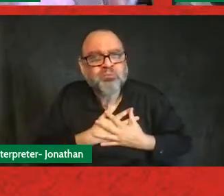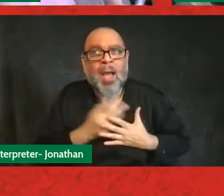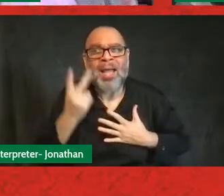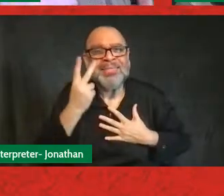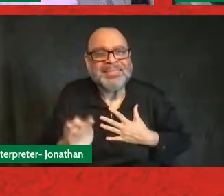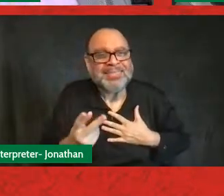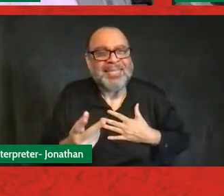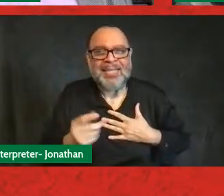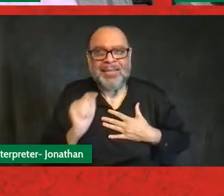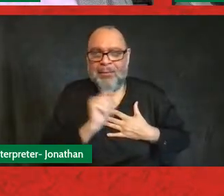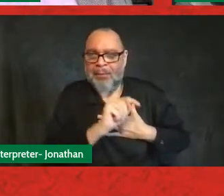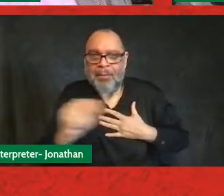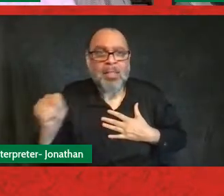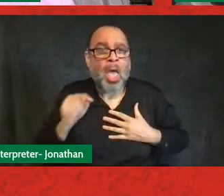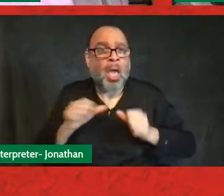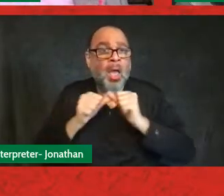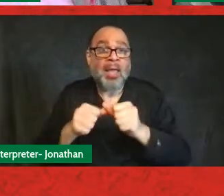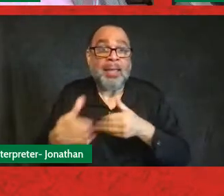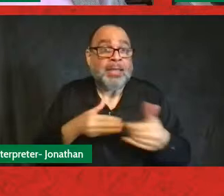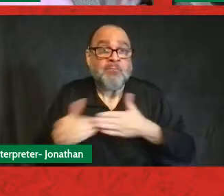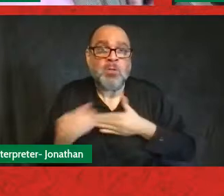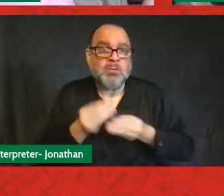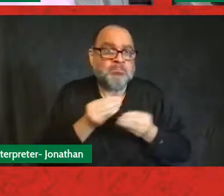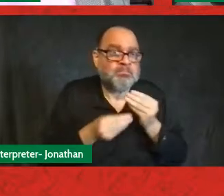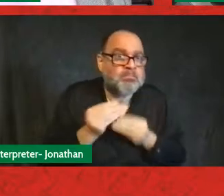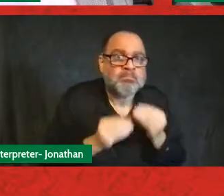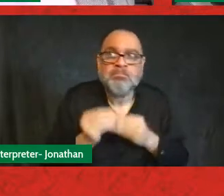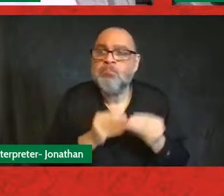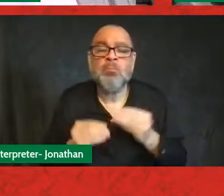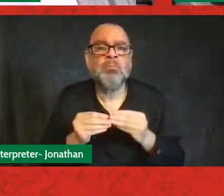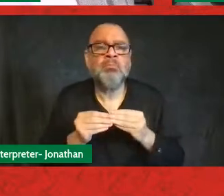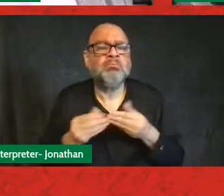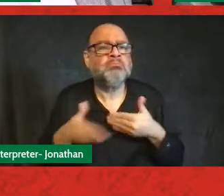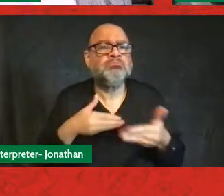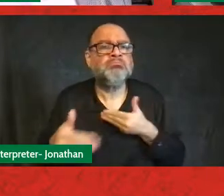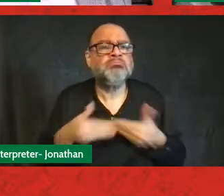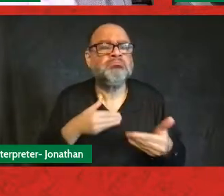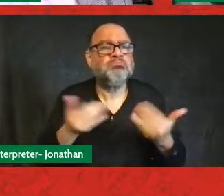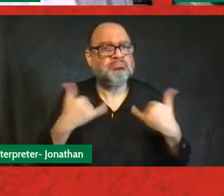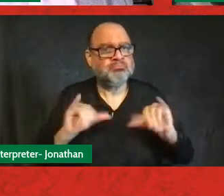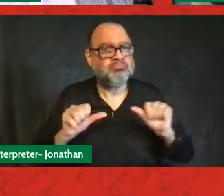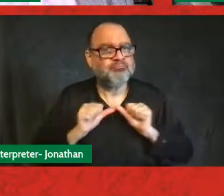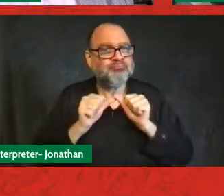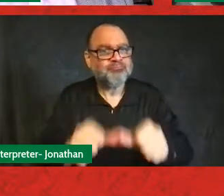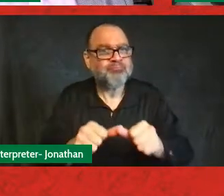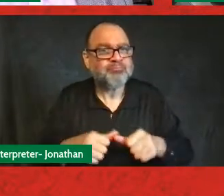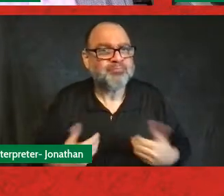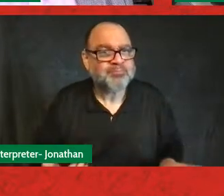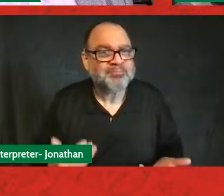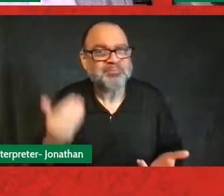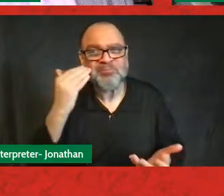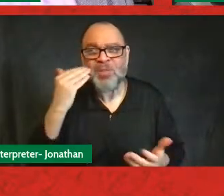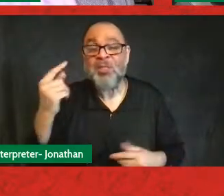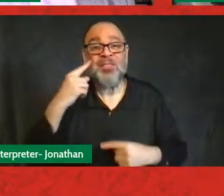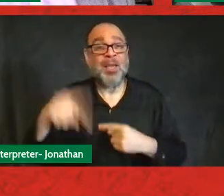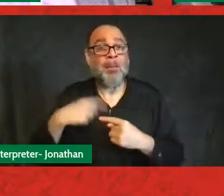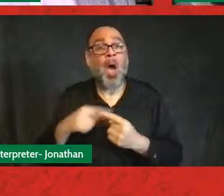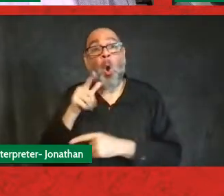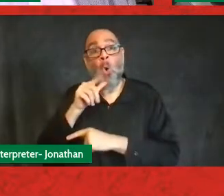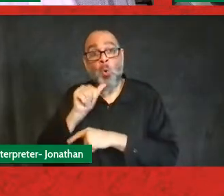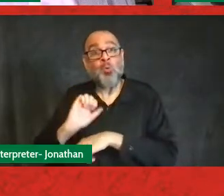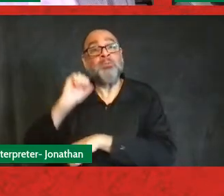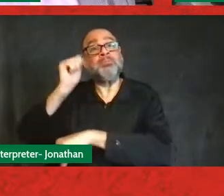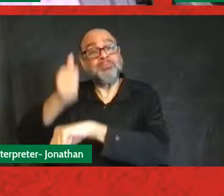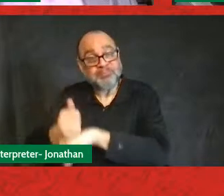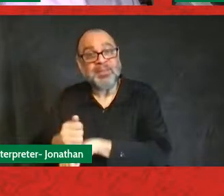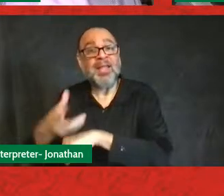haven't been able to get major support. I mean, when you read about how Larry Leon Hamlin, the founder of National Black Theater Festival, went around to people's